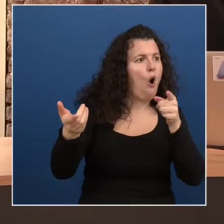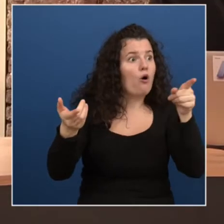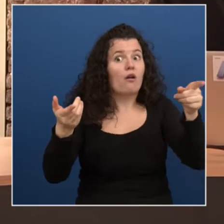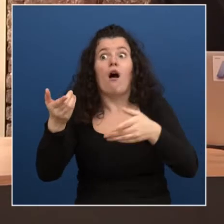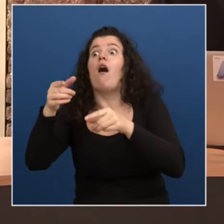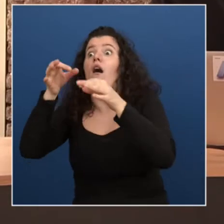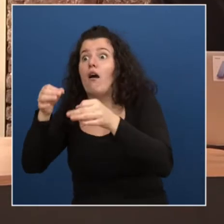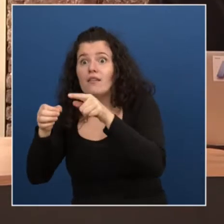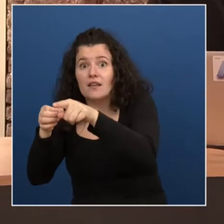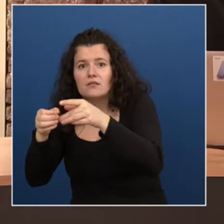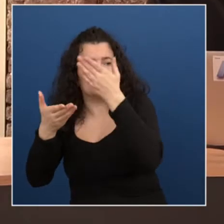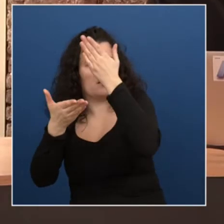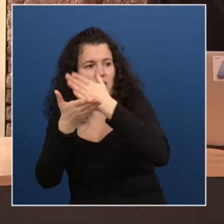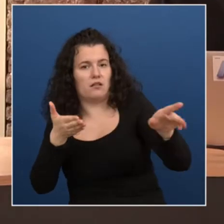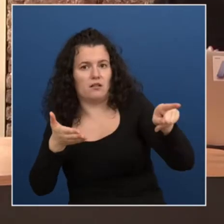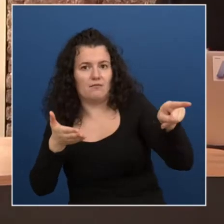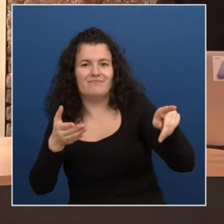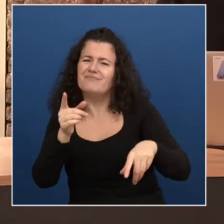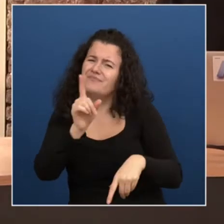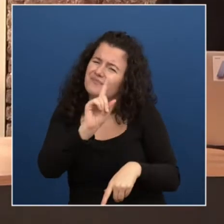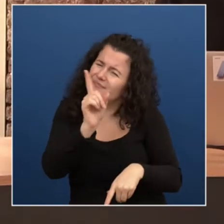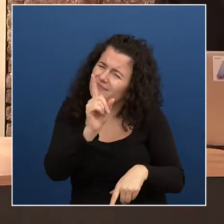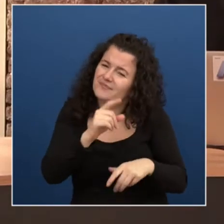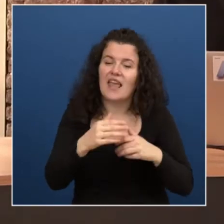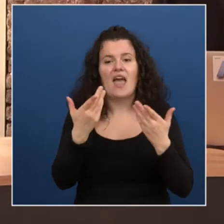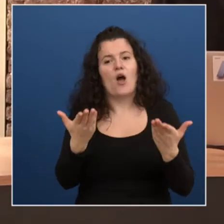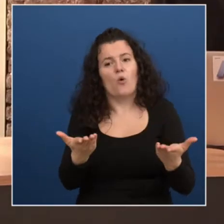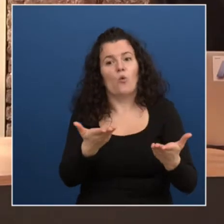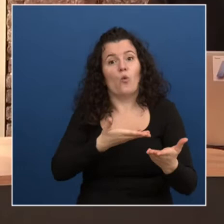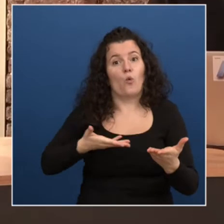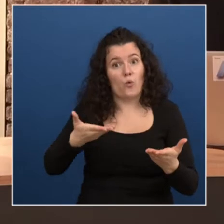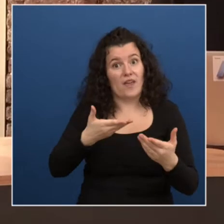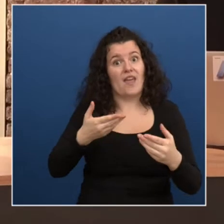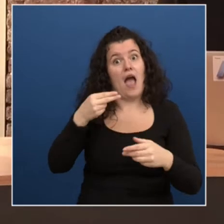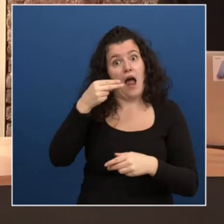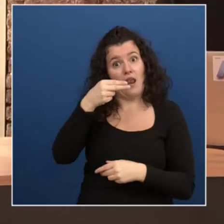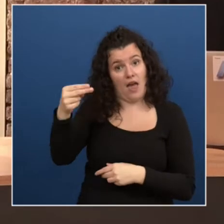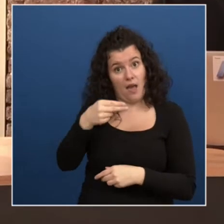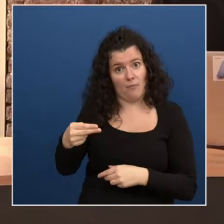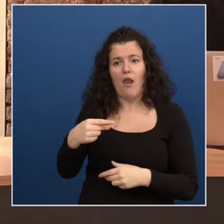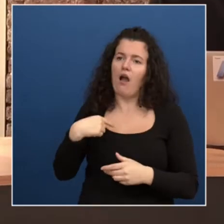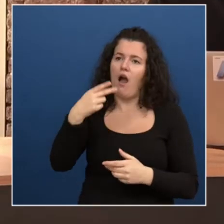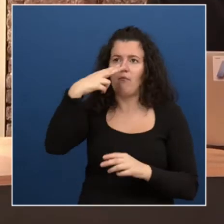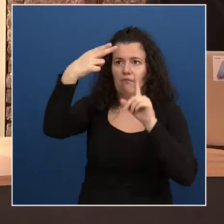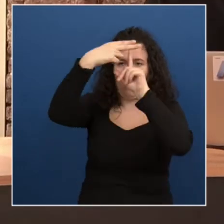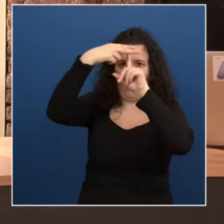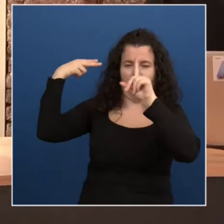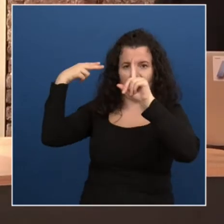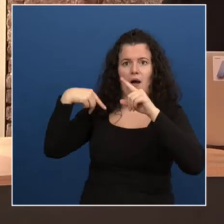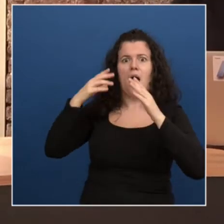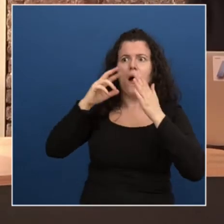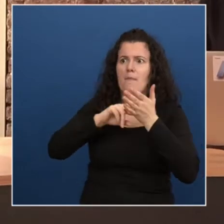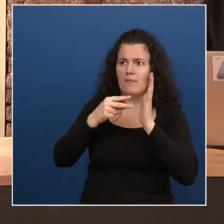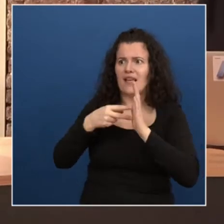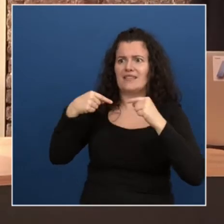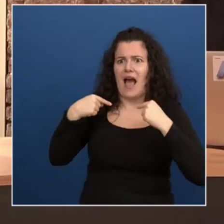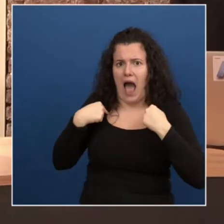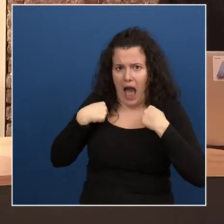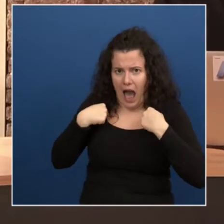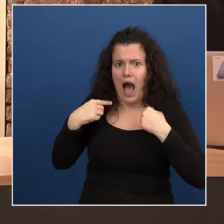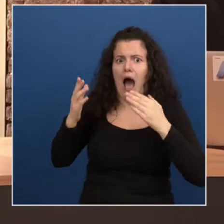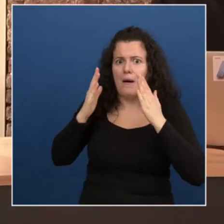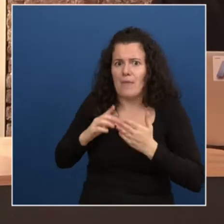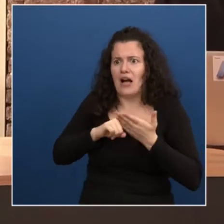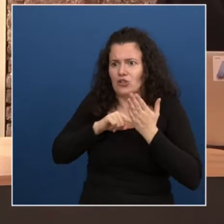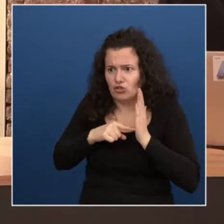label, we need to live as completely on the label as possible. In fact, we need to live completely on the label. I give